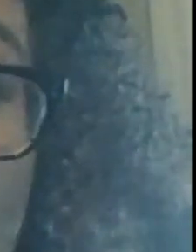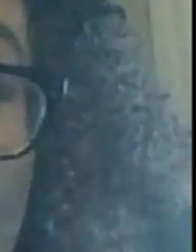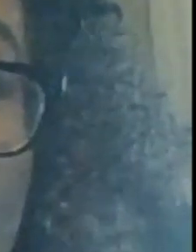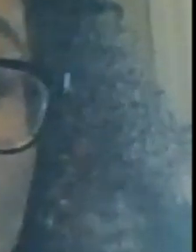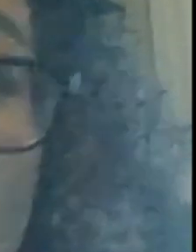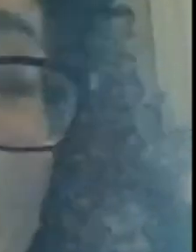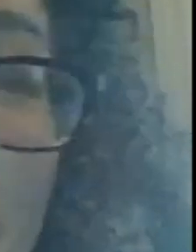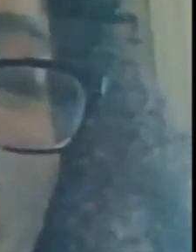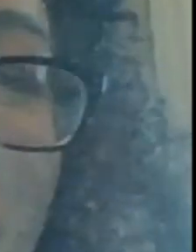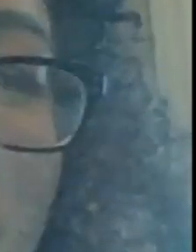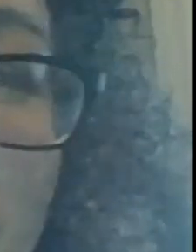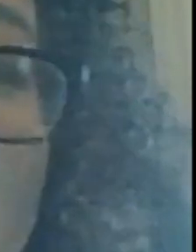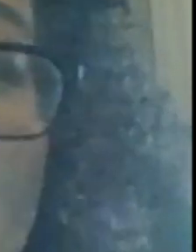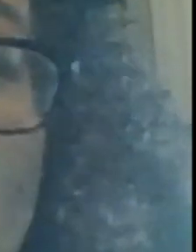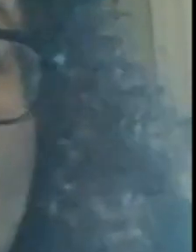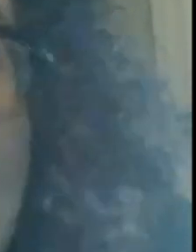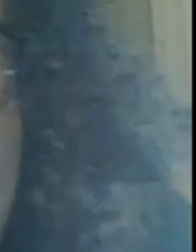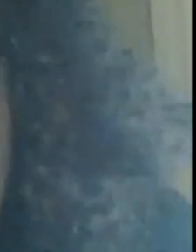going to